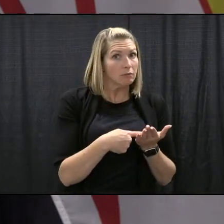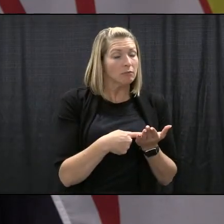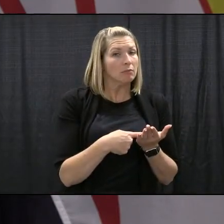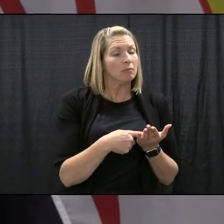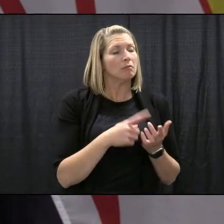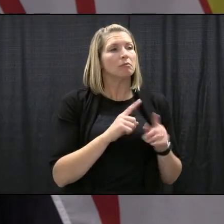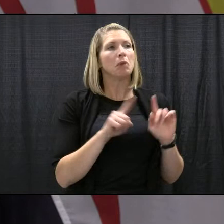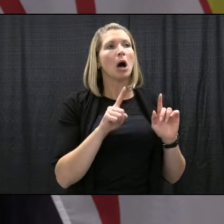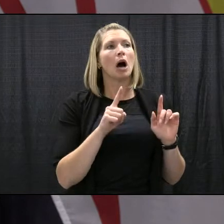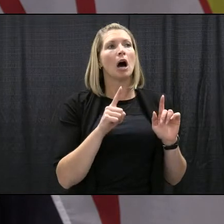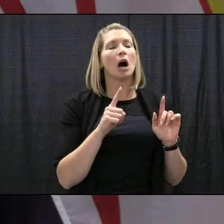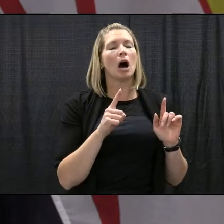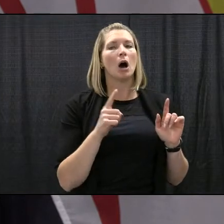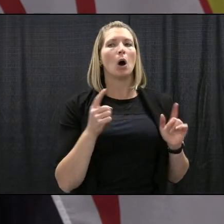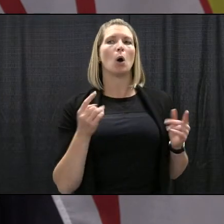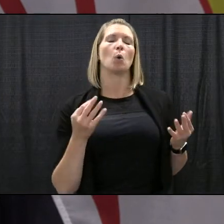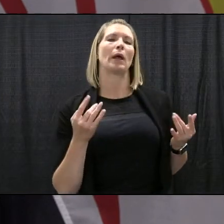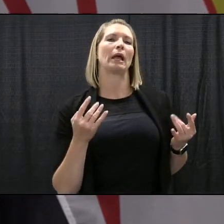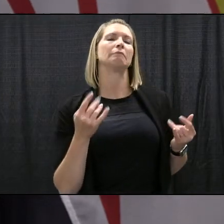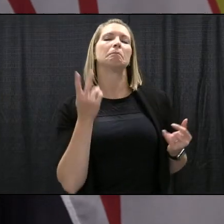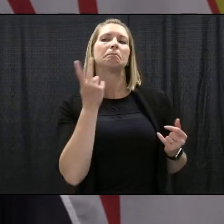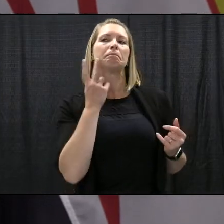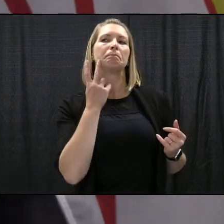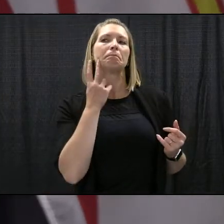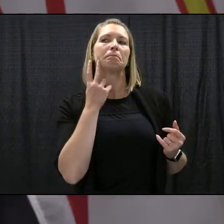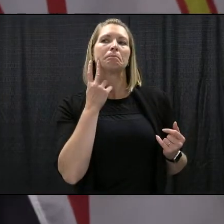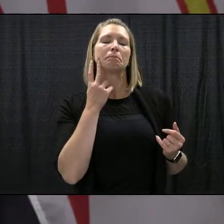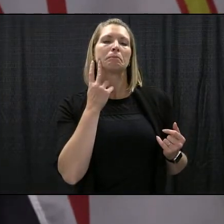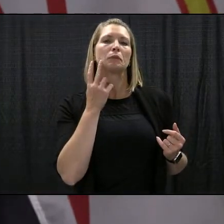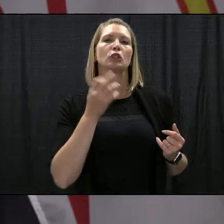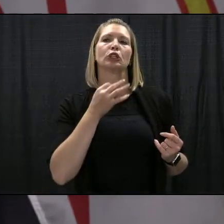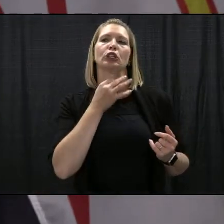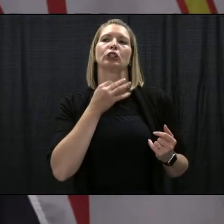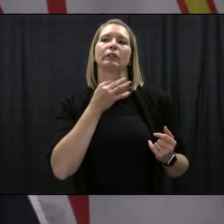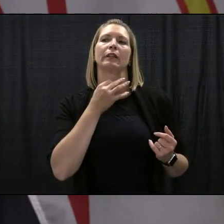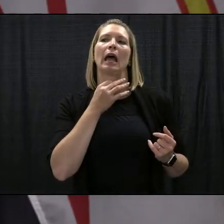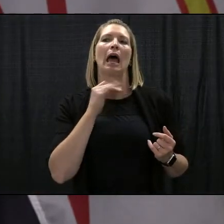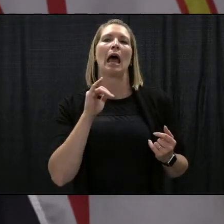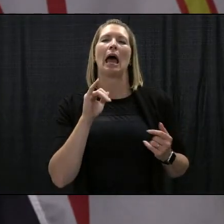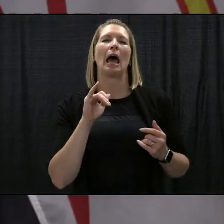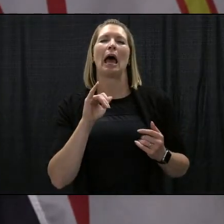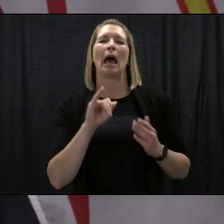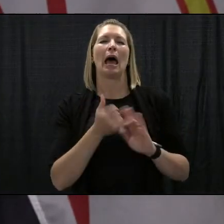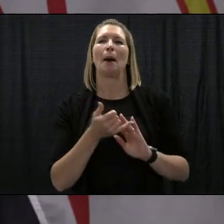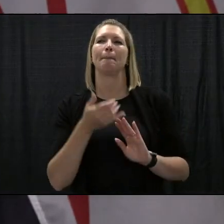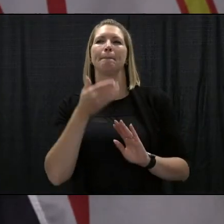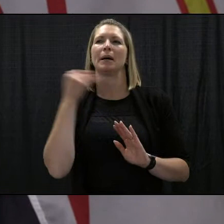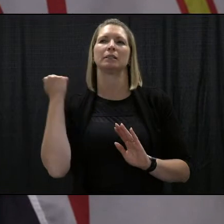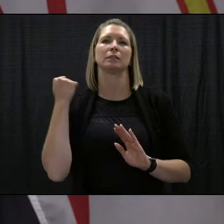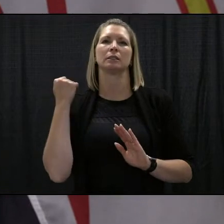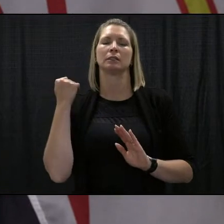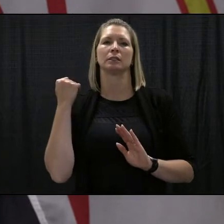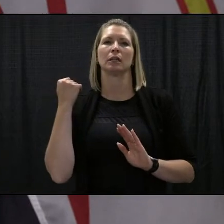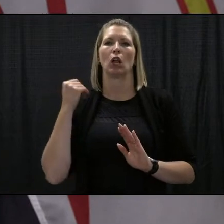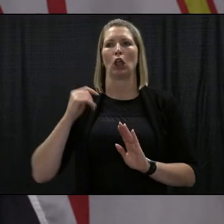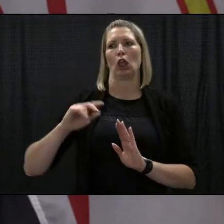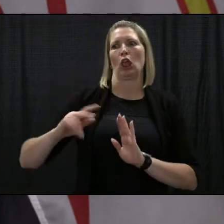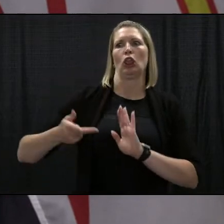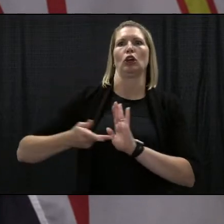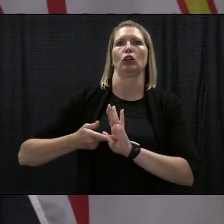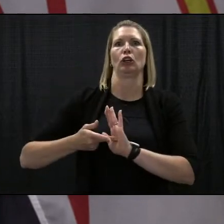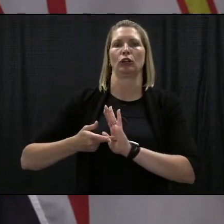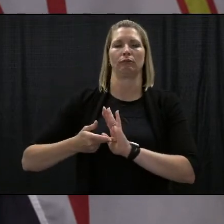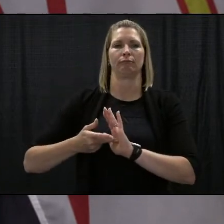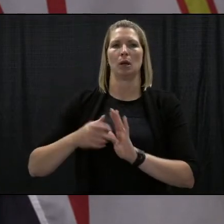certainly awaiting evidence for how best to do that sort of thing. I don't think it's any secret that the question